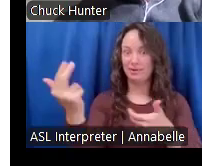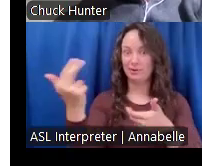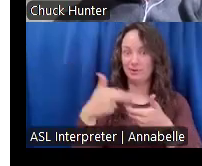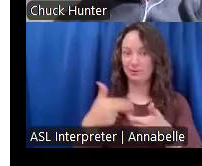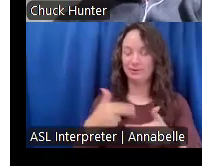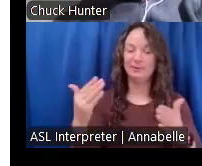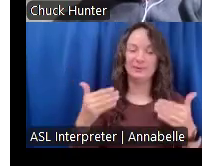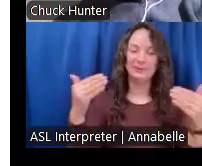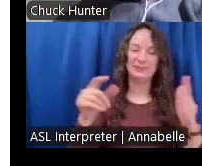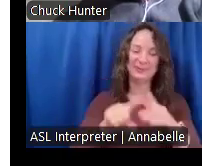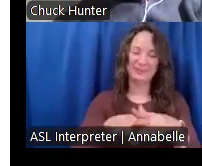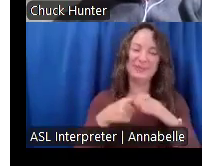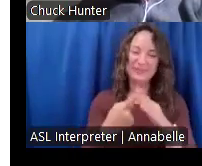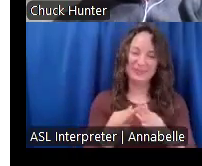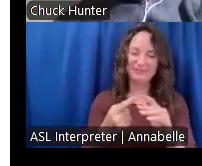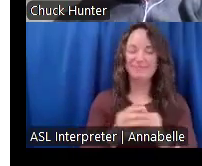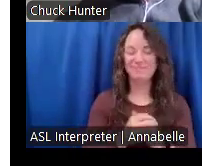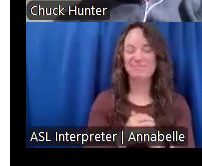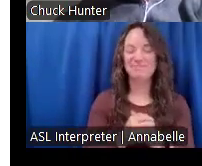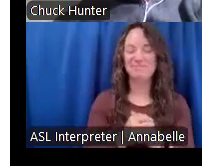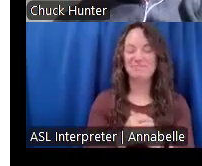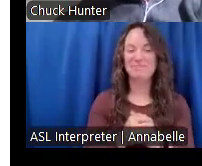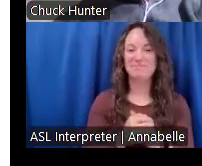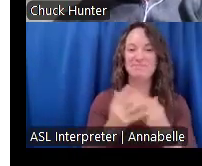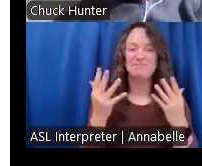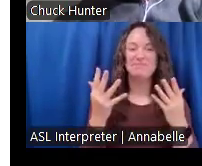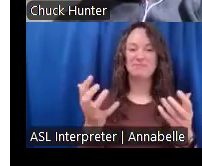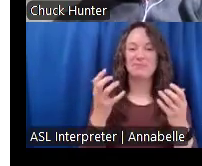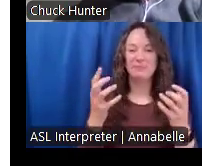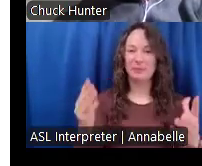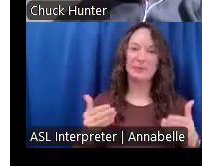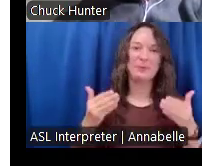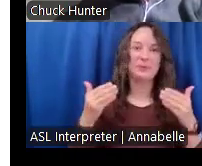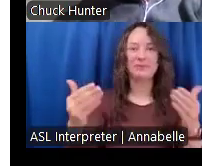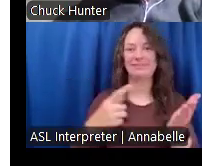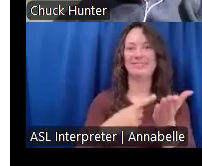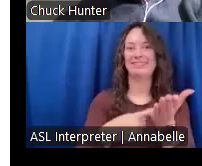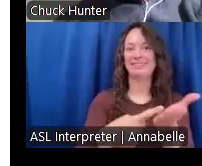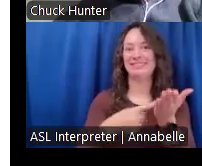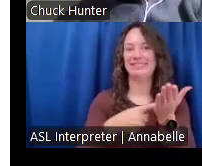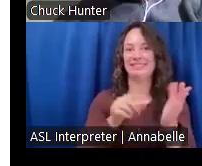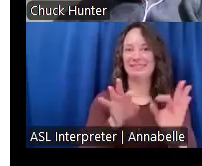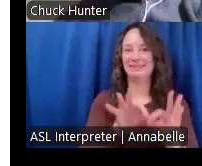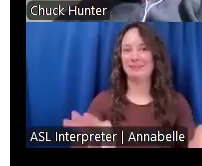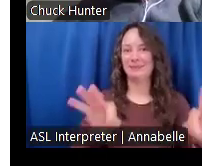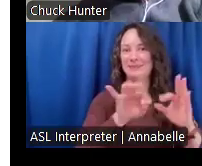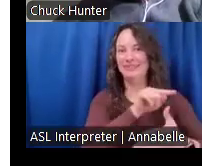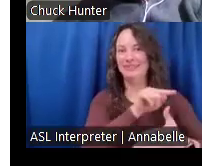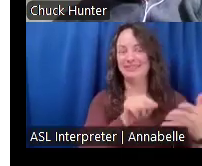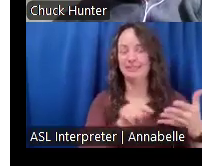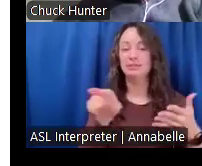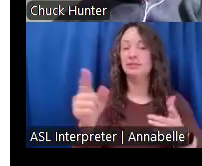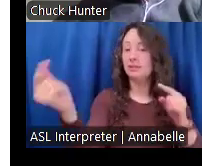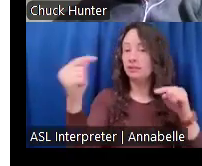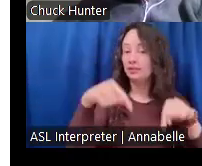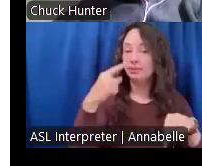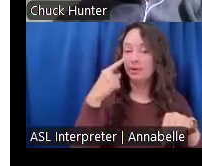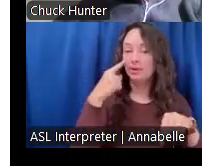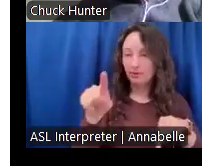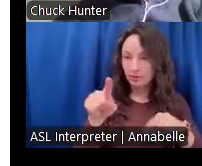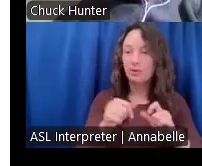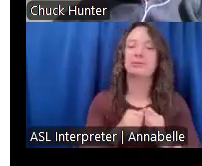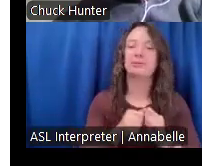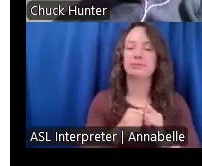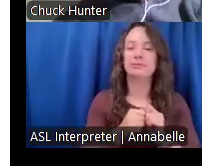started because we want to get into the meat of things. Again, this is you're here for managing forests